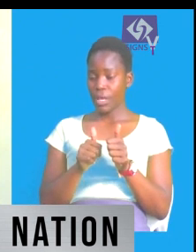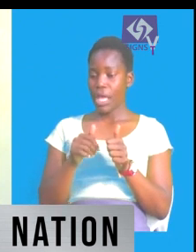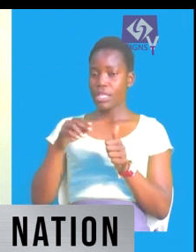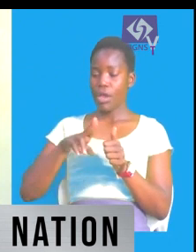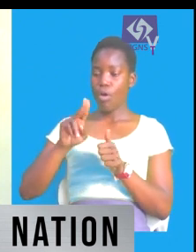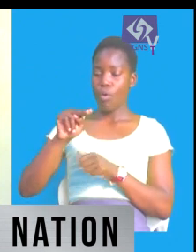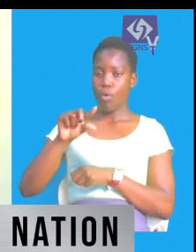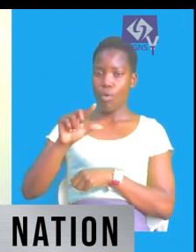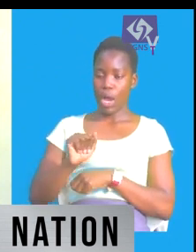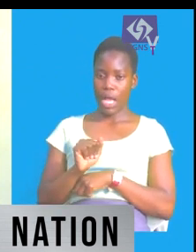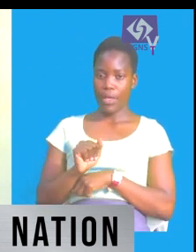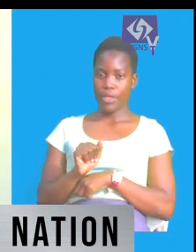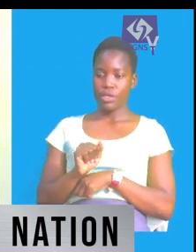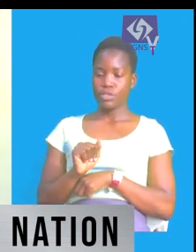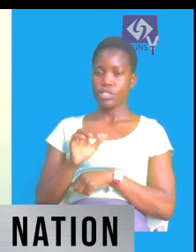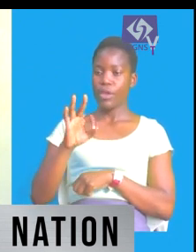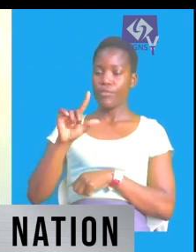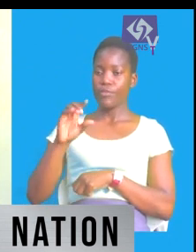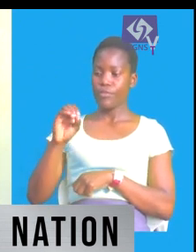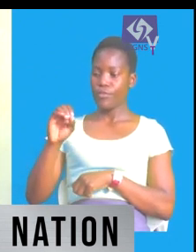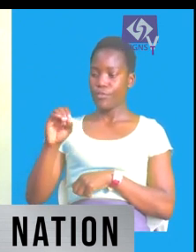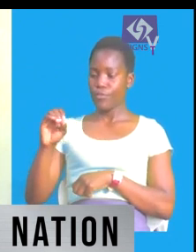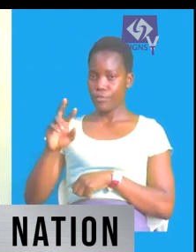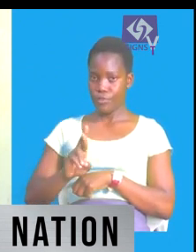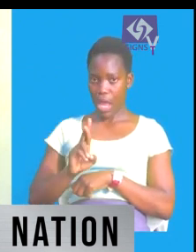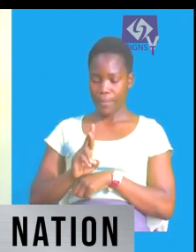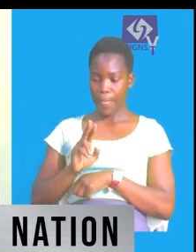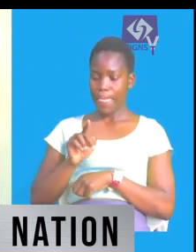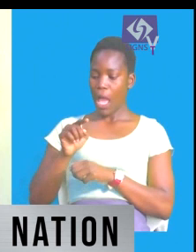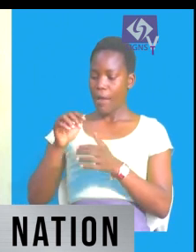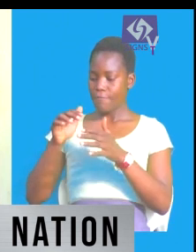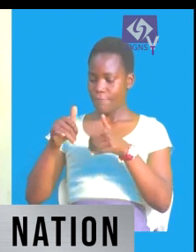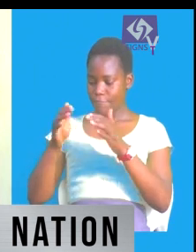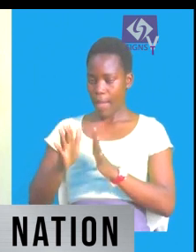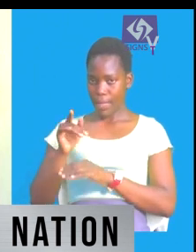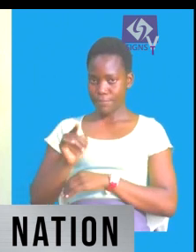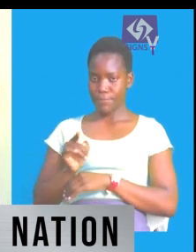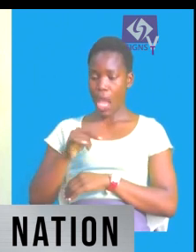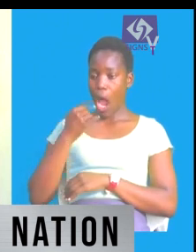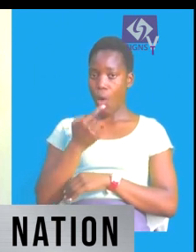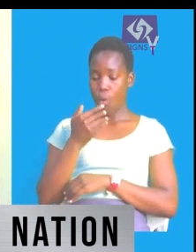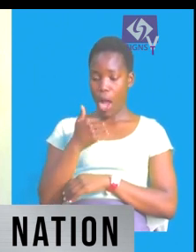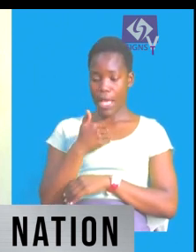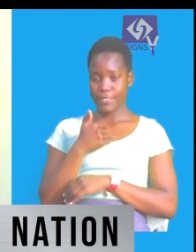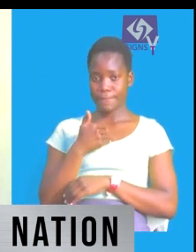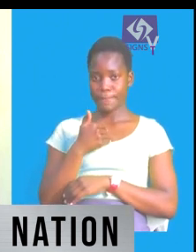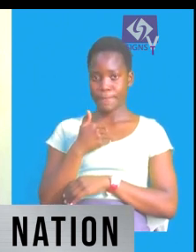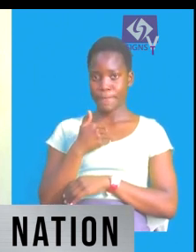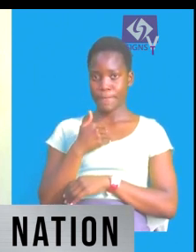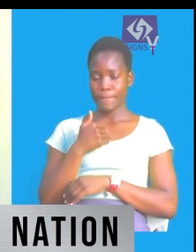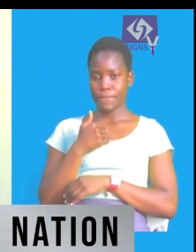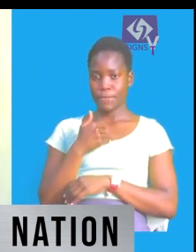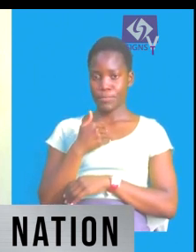asked if the unga is going, how is it going to go down? This farmer who has like produced